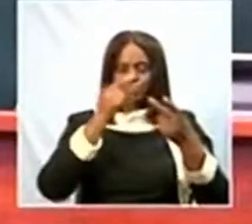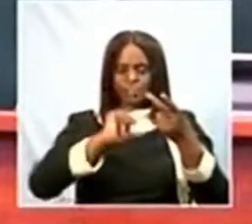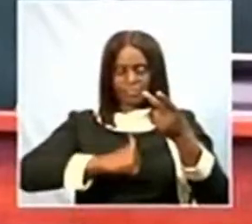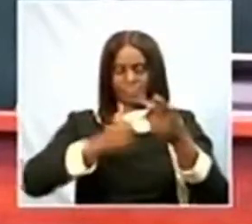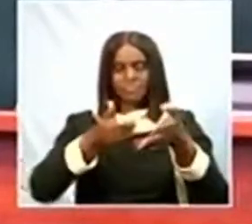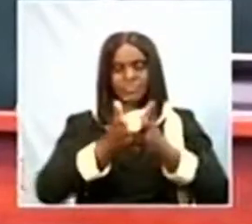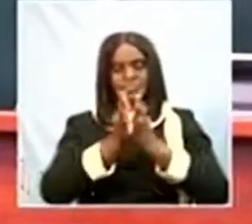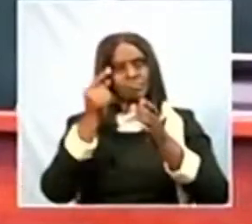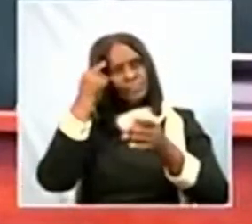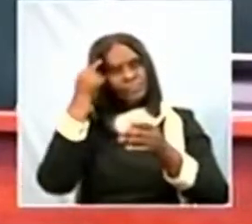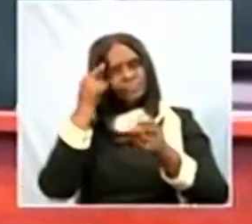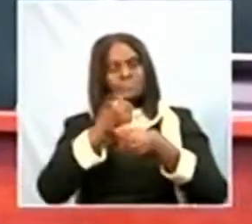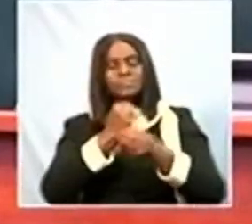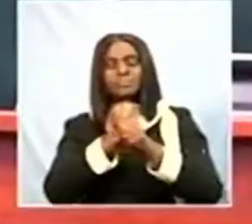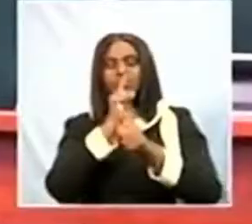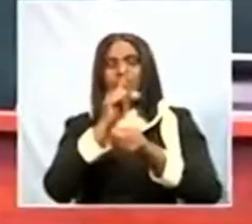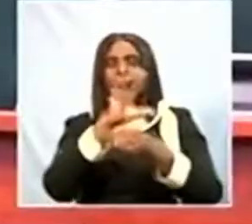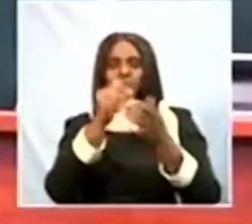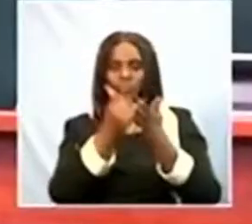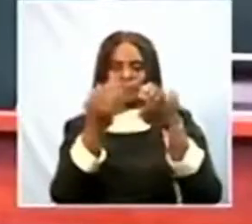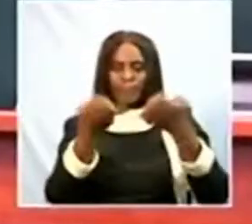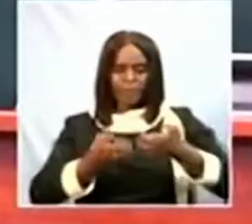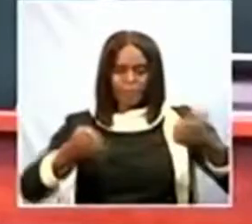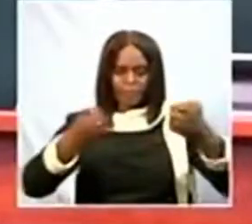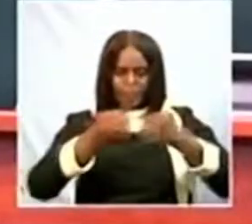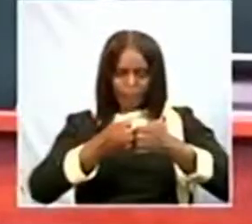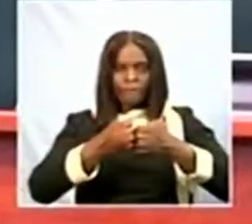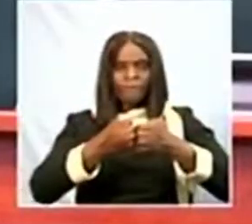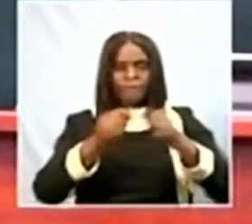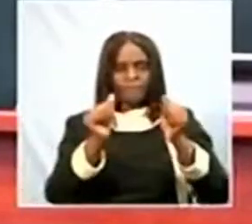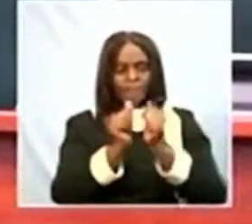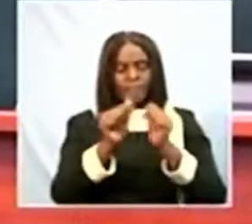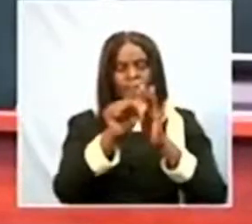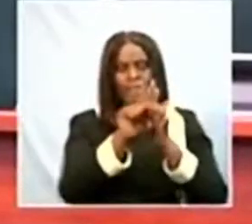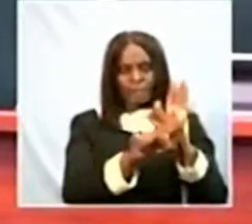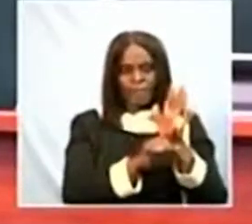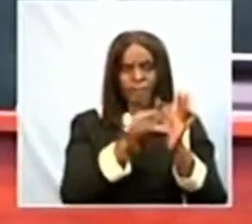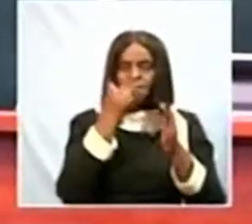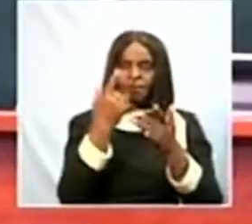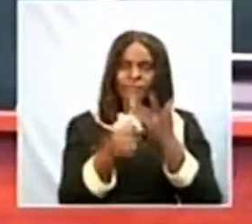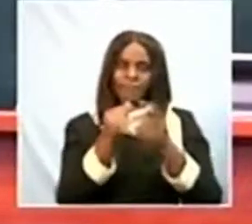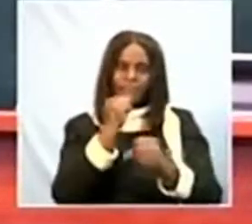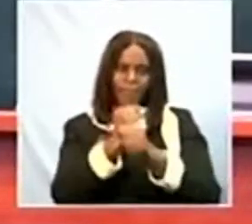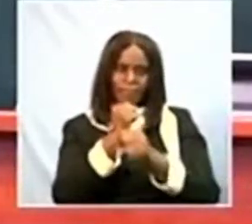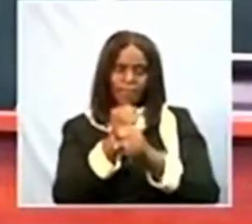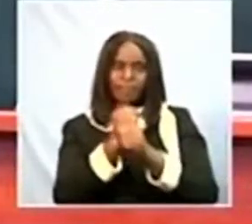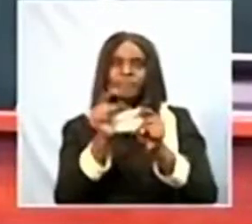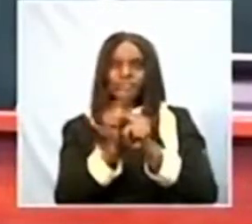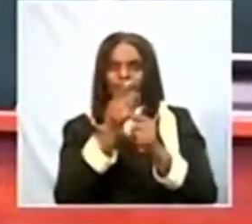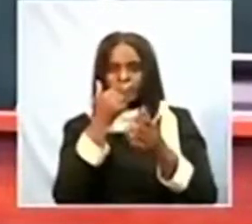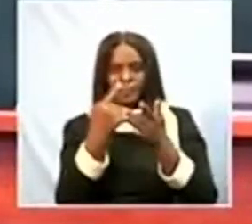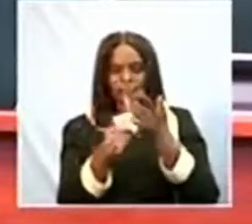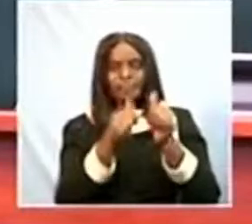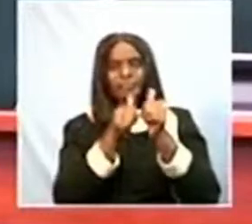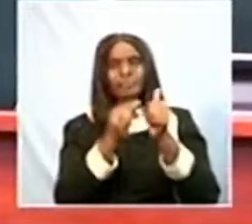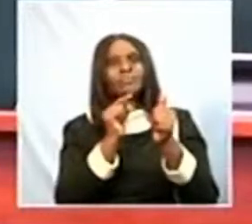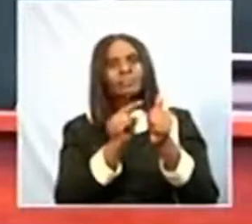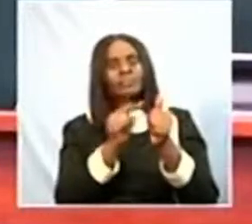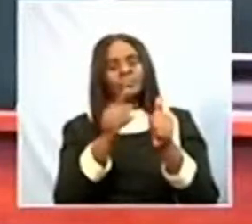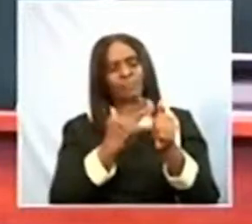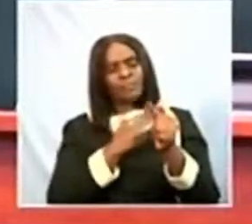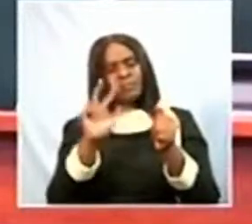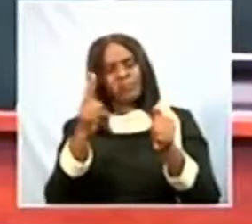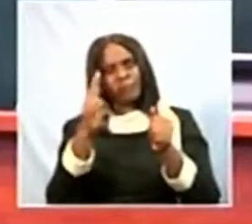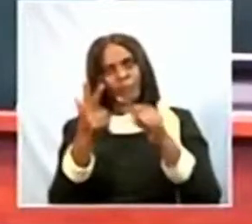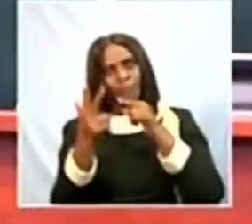government to ensure that all environmental laws and policies must be enforced and they must be followed. My third